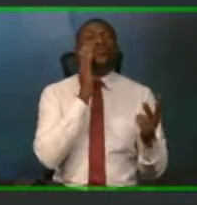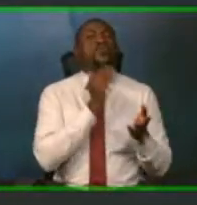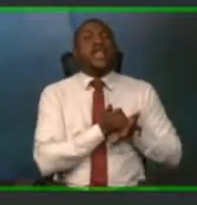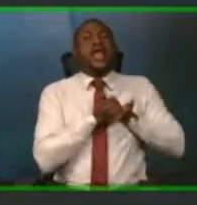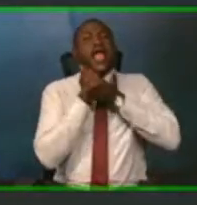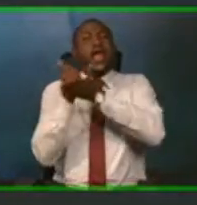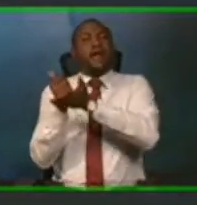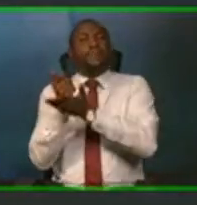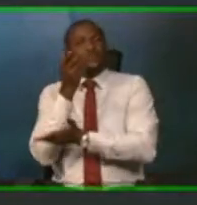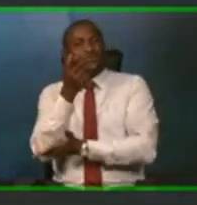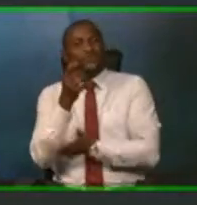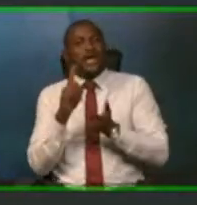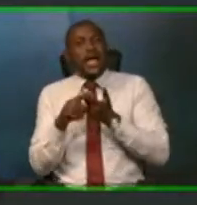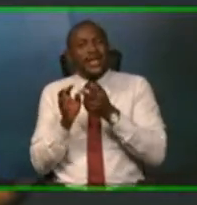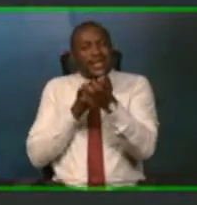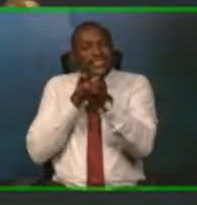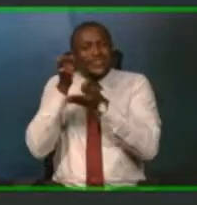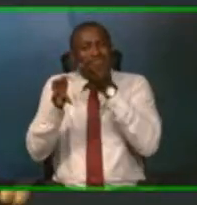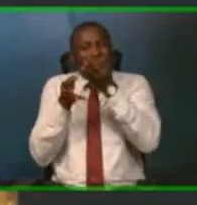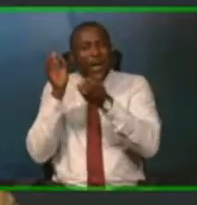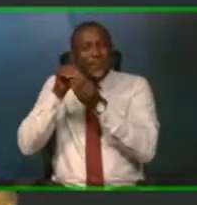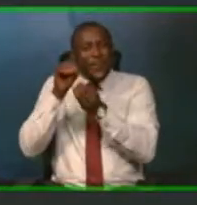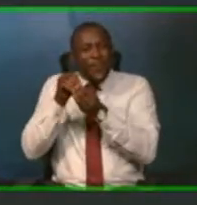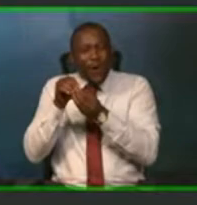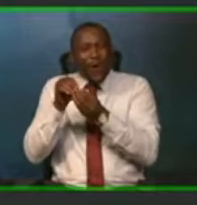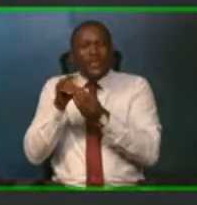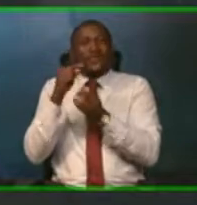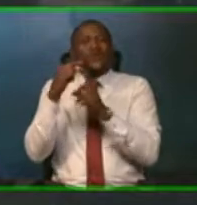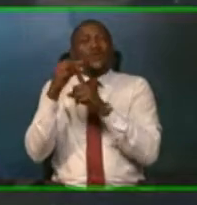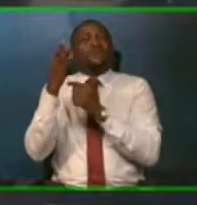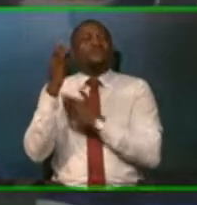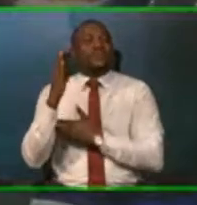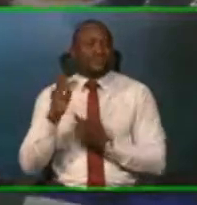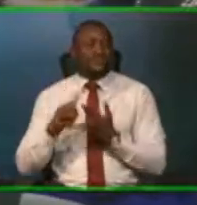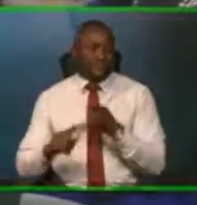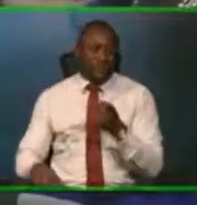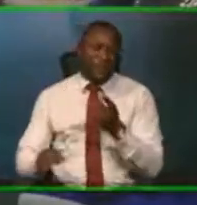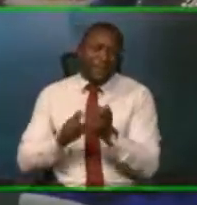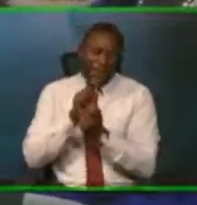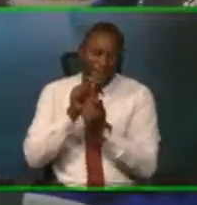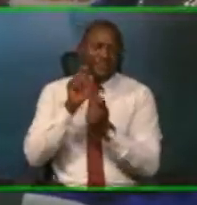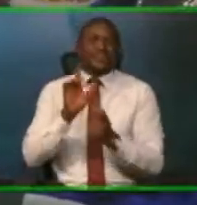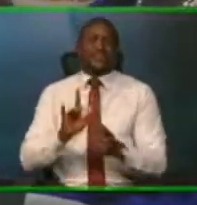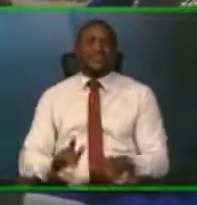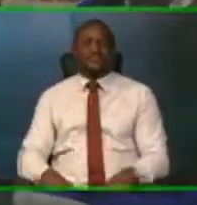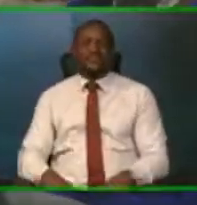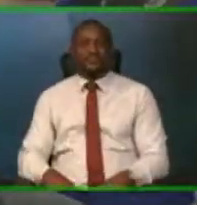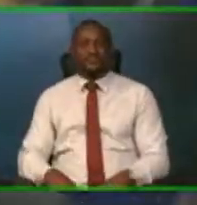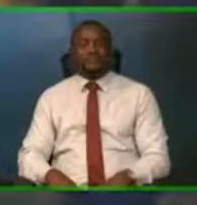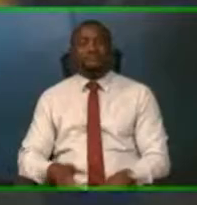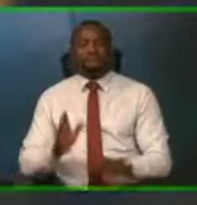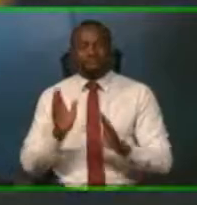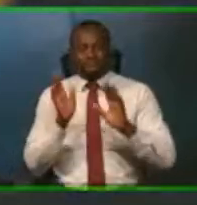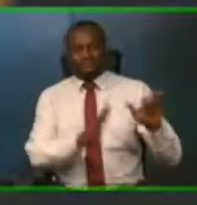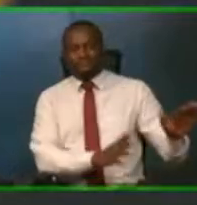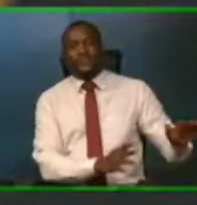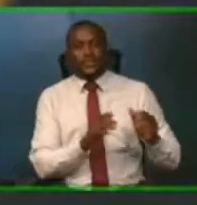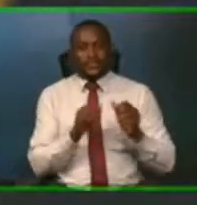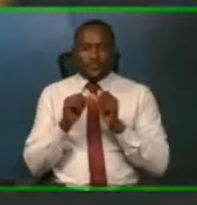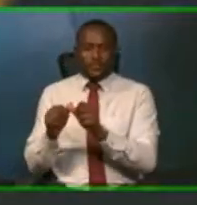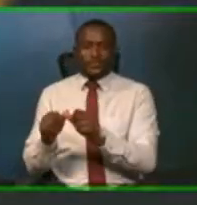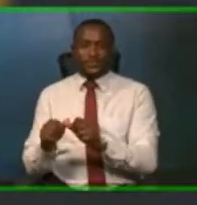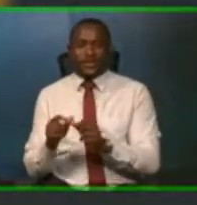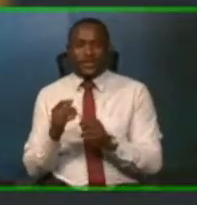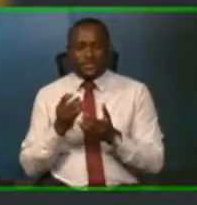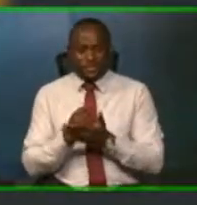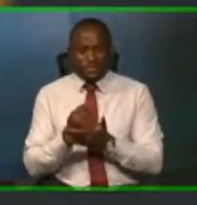and expound to you the way of the Lord more perfectly. Let's go back to our discussion. So